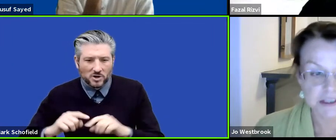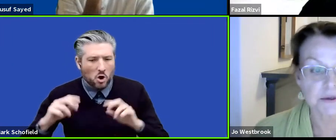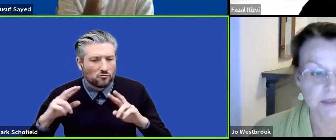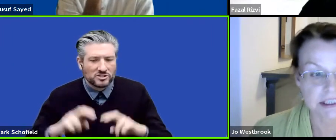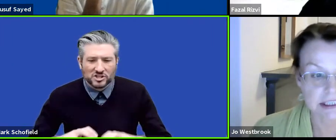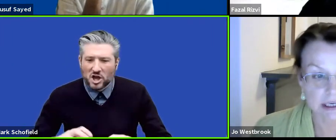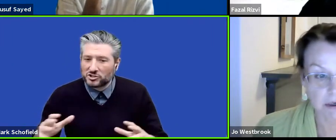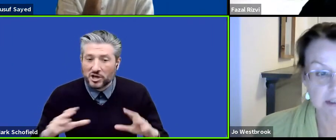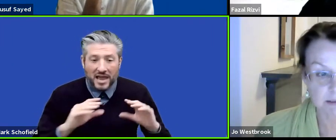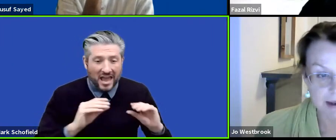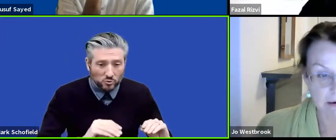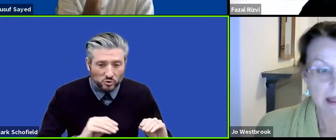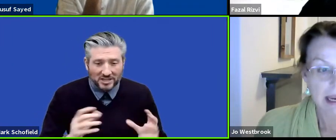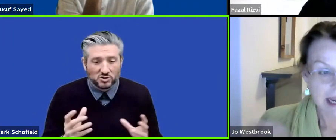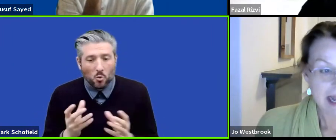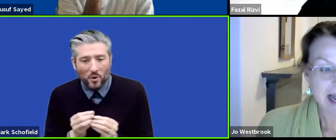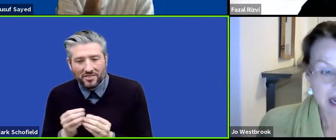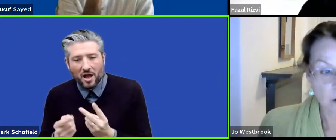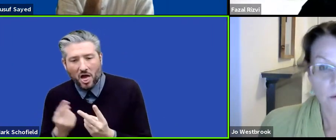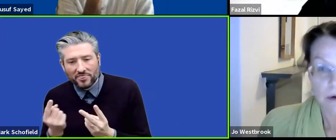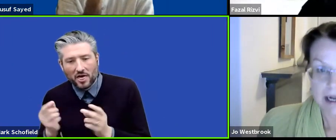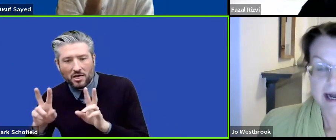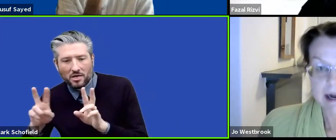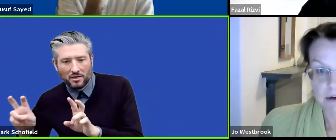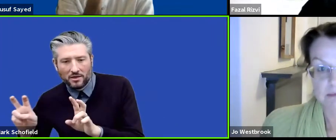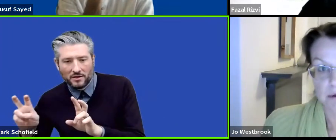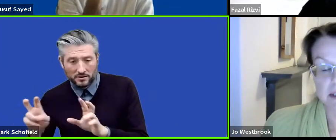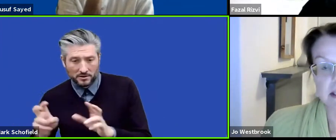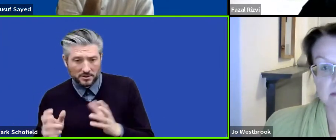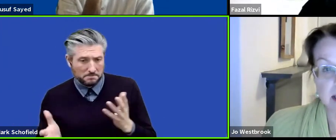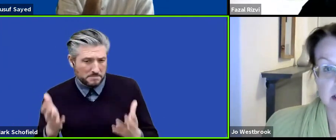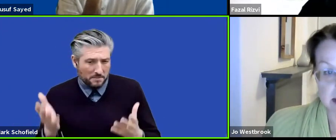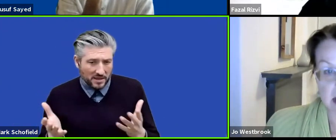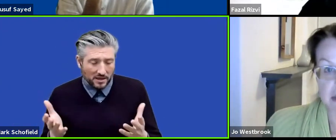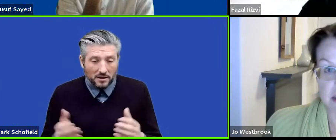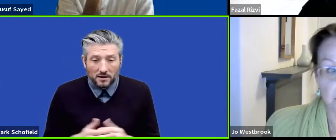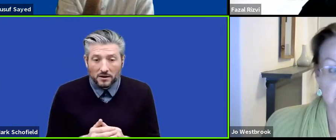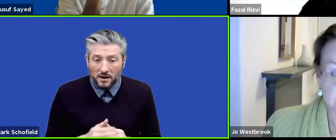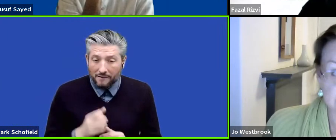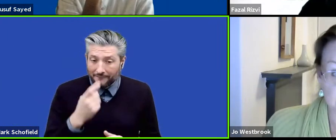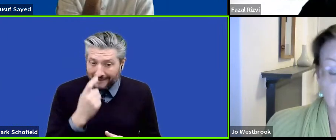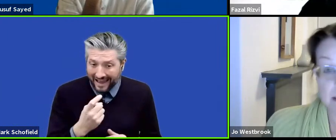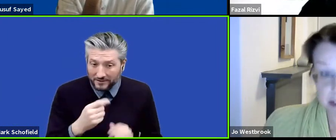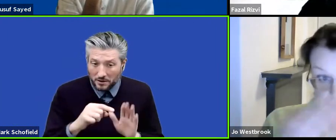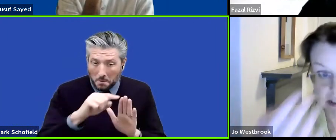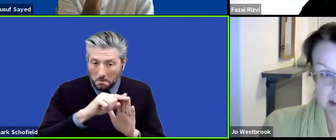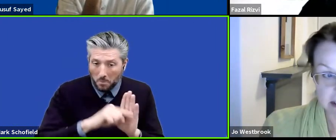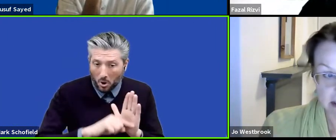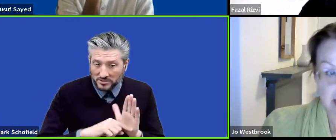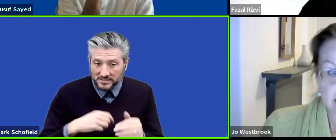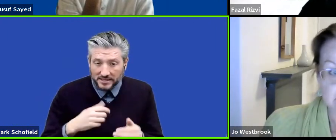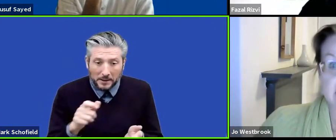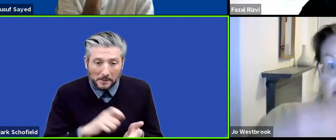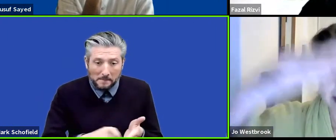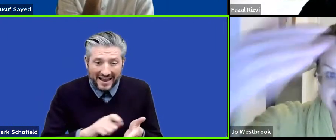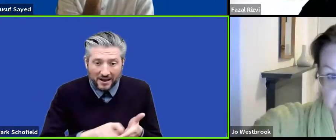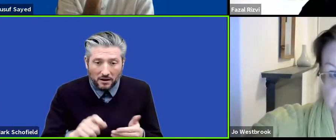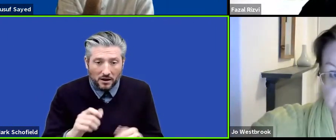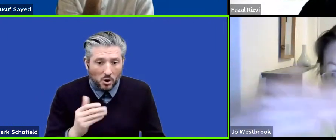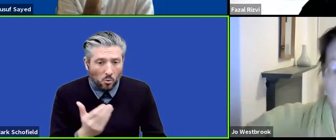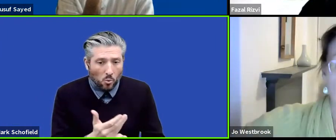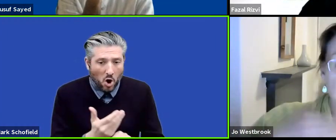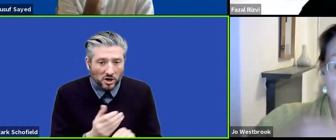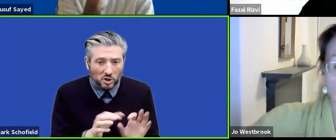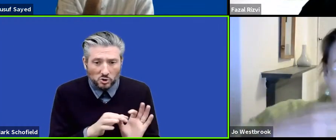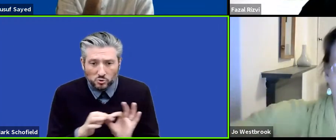So there are two questions there. One is about how can policymakers actually work together? I'm interested in that. And then how